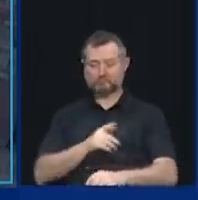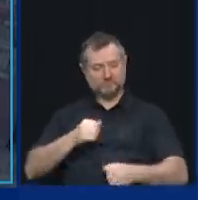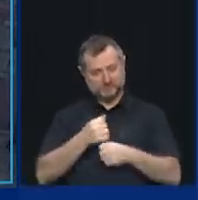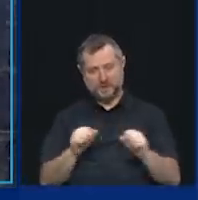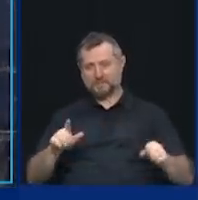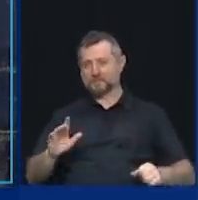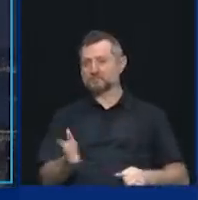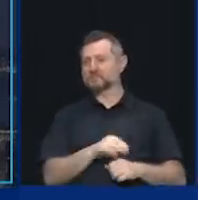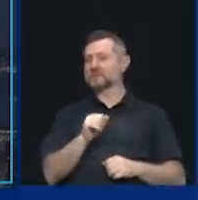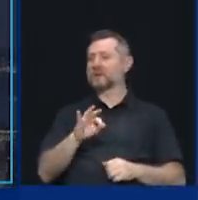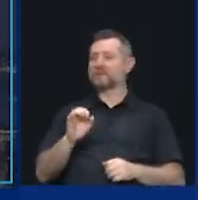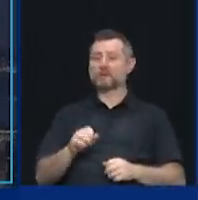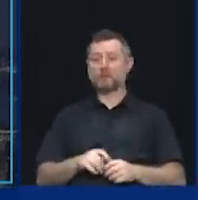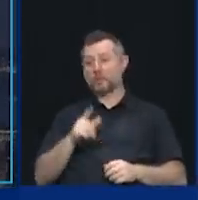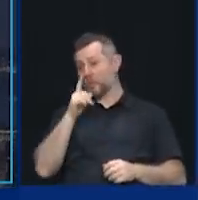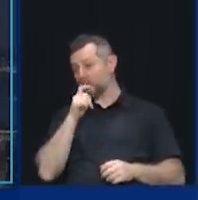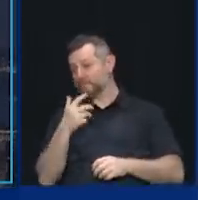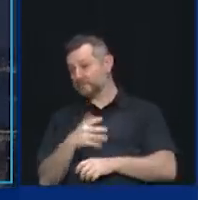rules for people who are vaccinated.